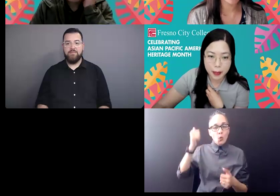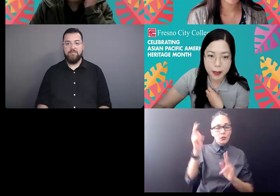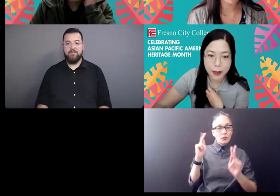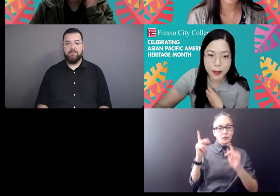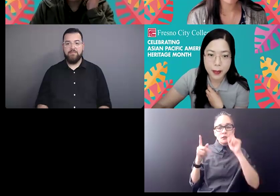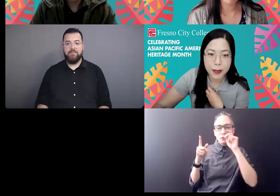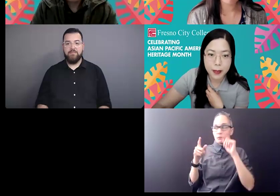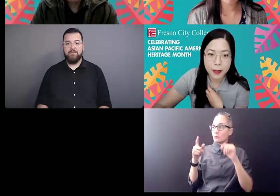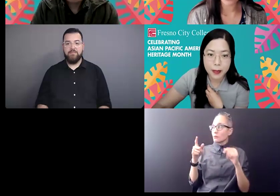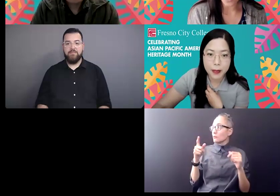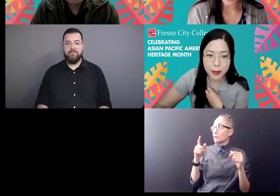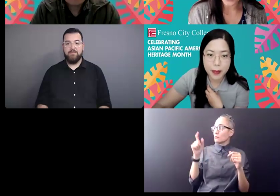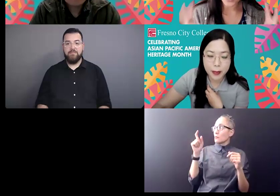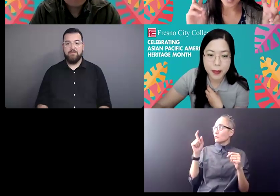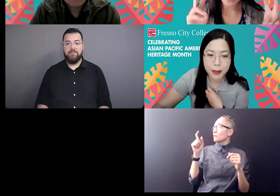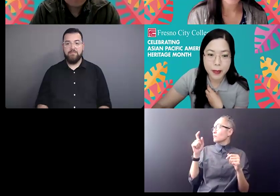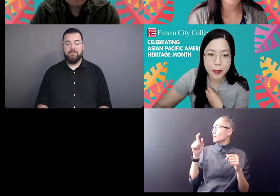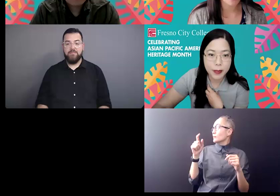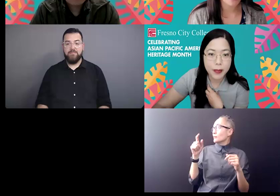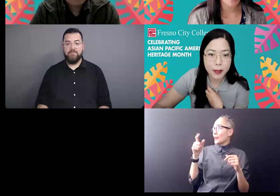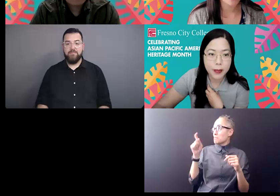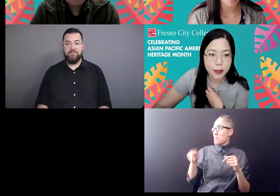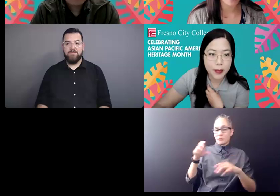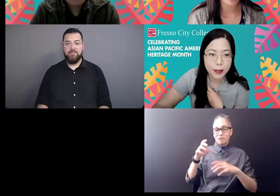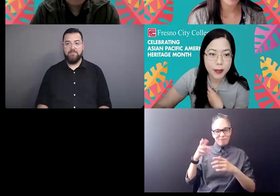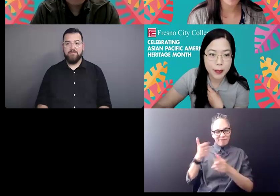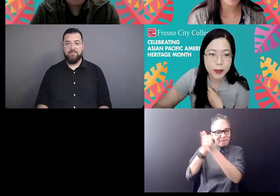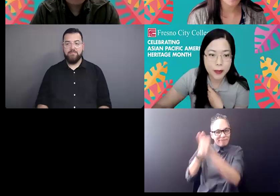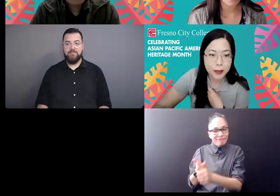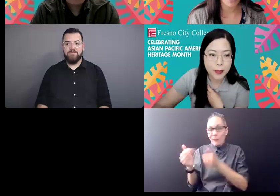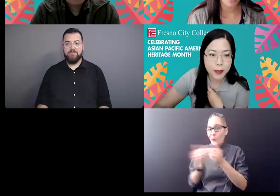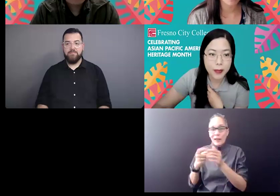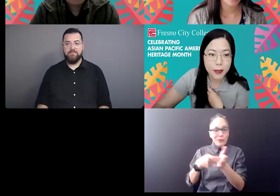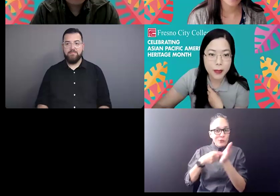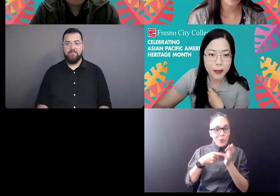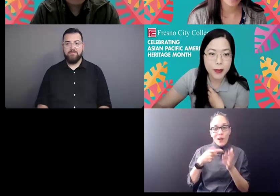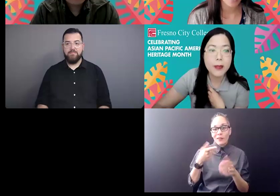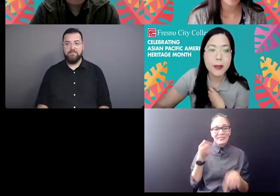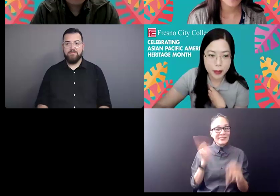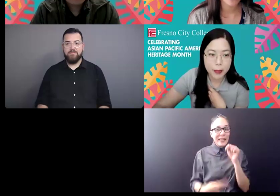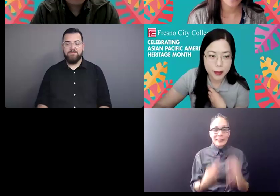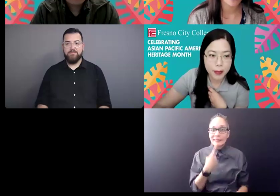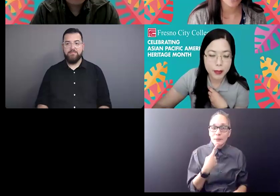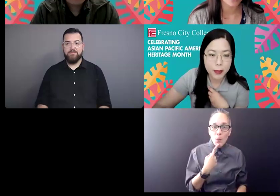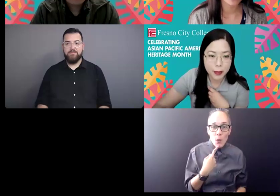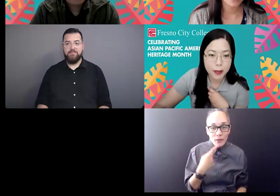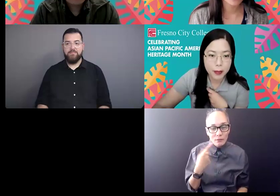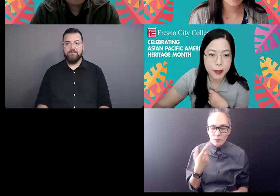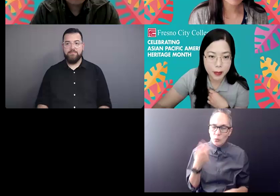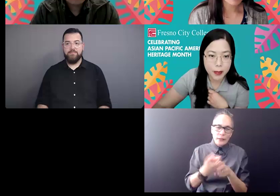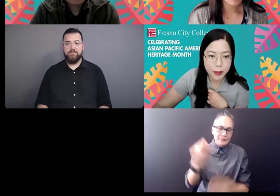as is required of us in a sense that, we don't want to disappoint anybody. So, yeah, it was very